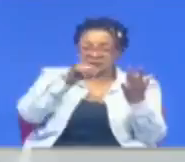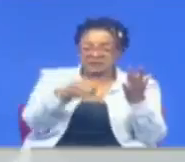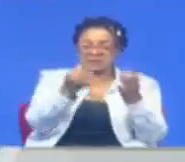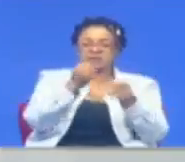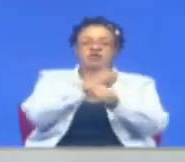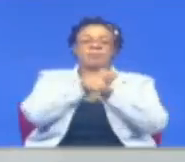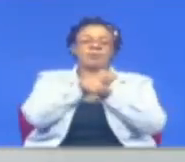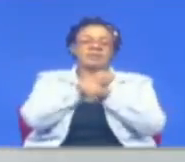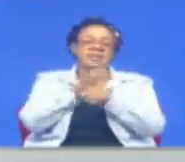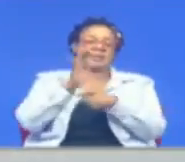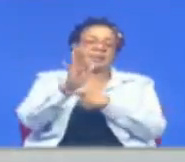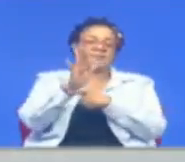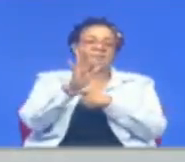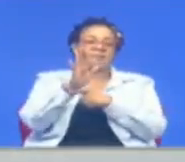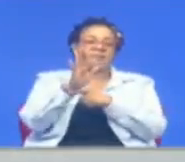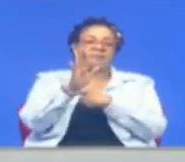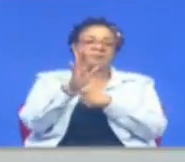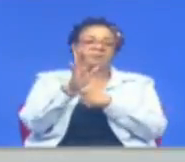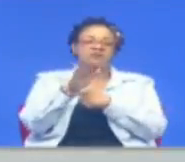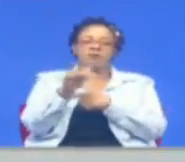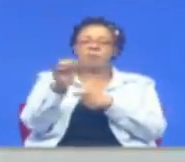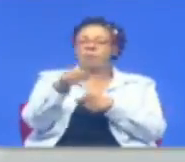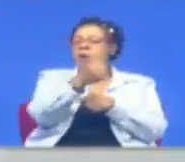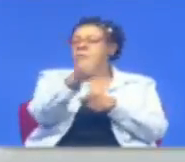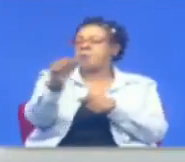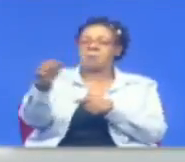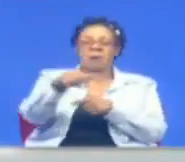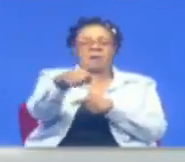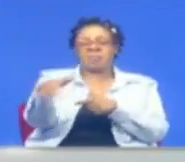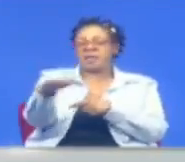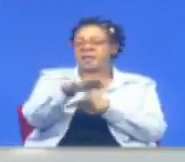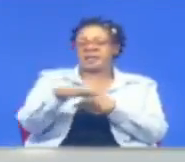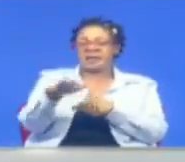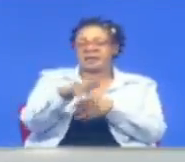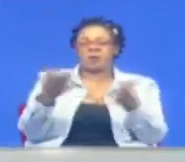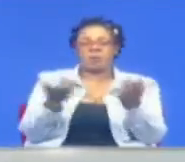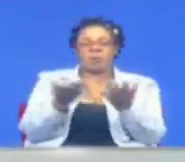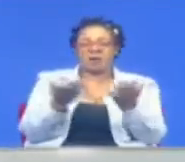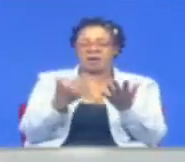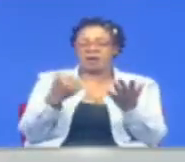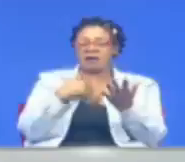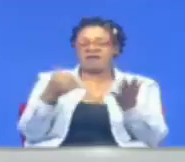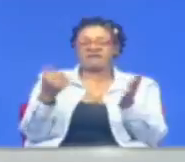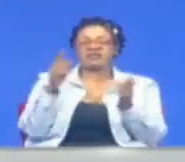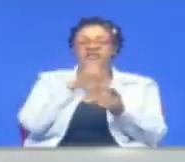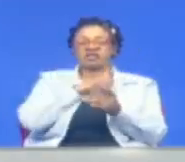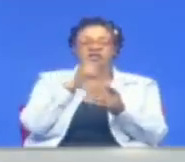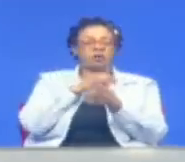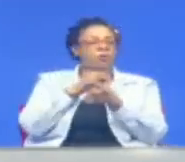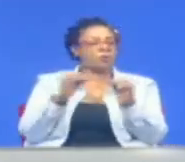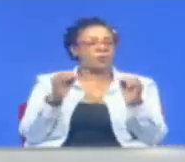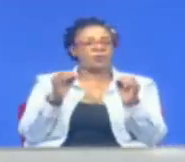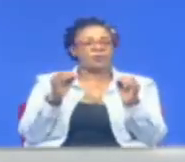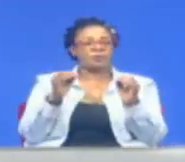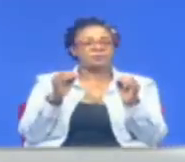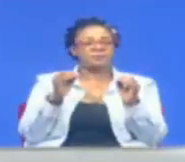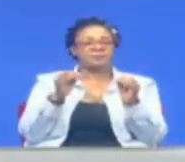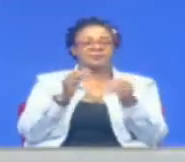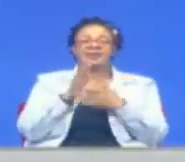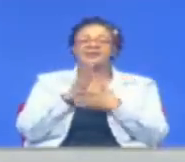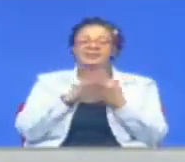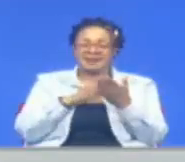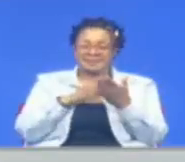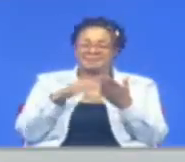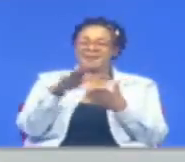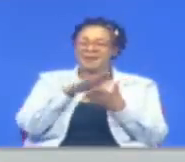them from not wandering off to other areas that they would get into danger. Only in some areas would you hear